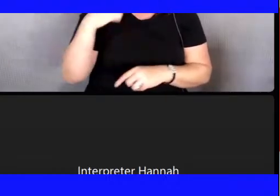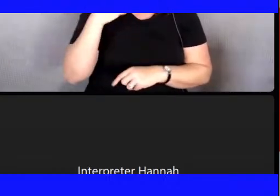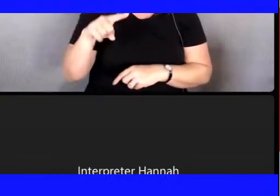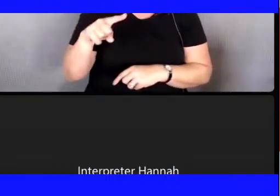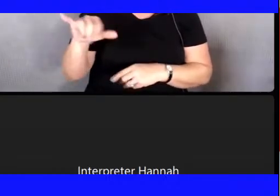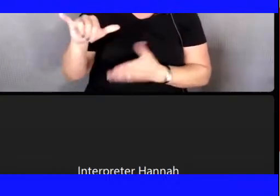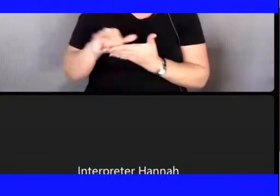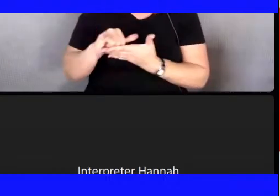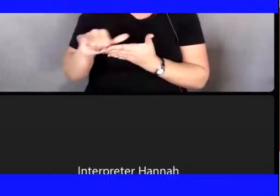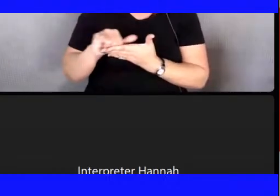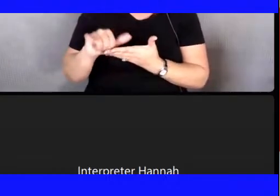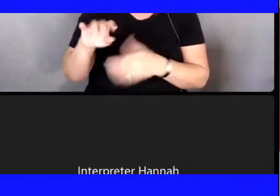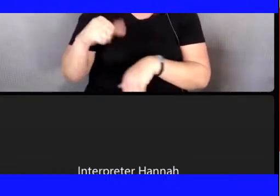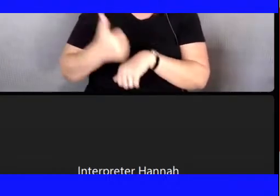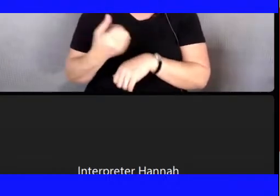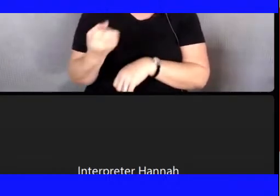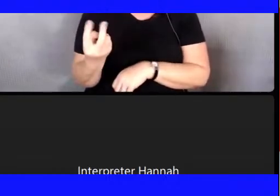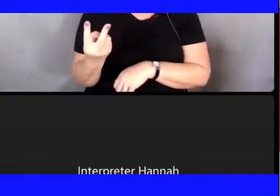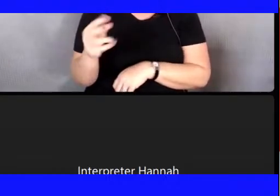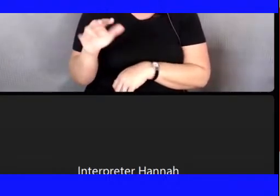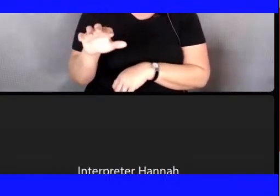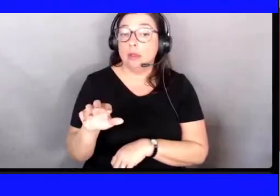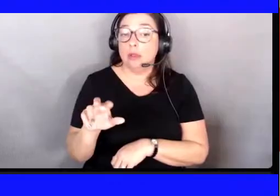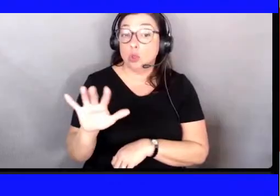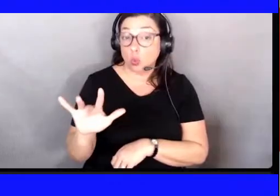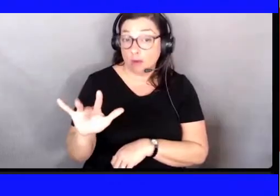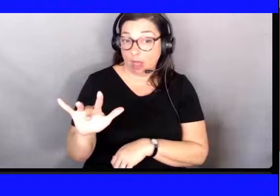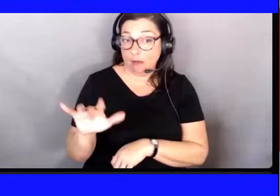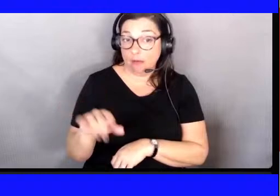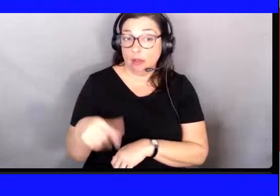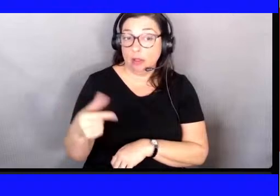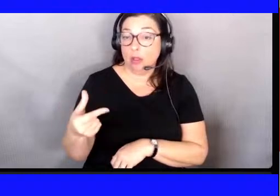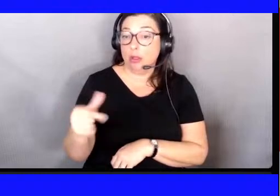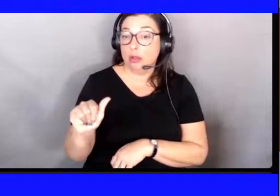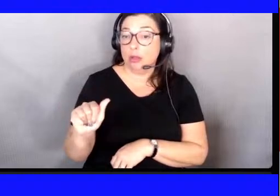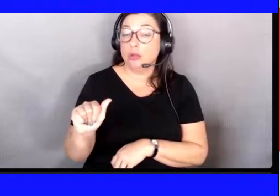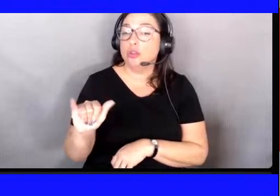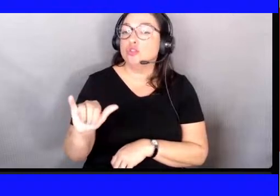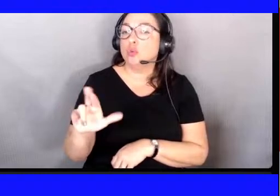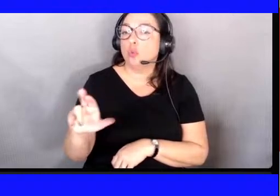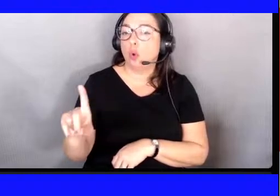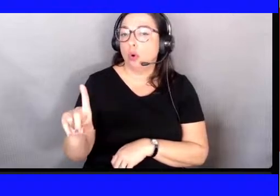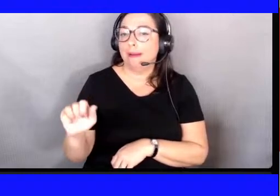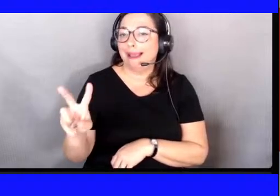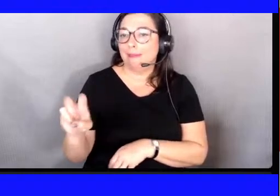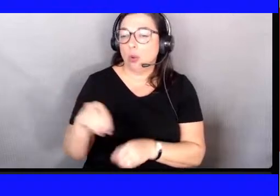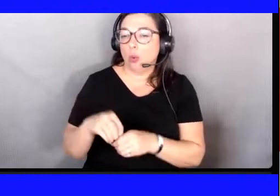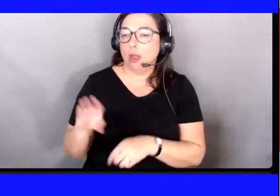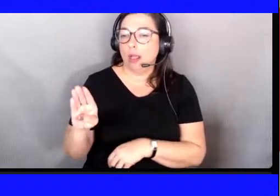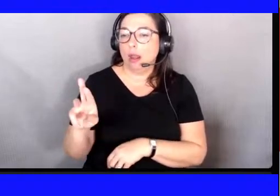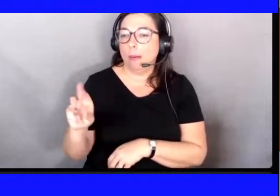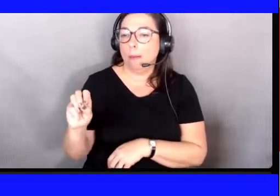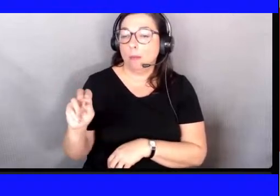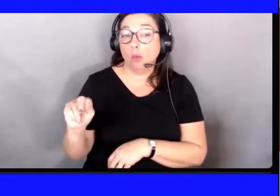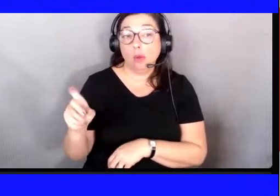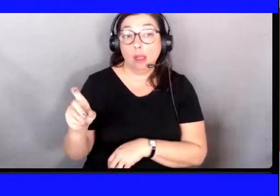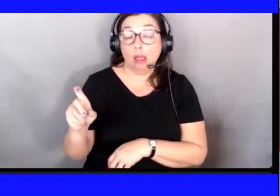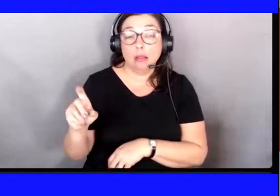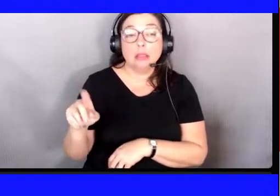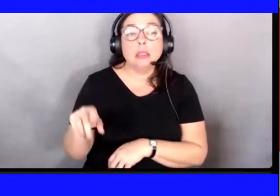Morrisania, located at 1225 Girard Avenue in the Bronx. The new building will include